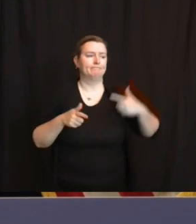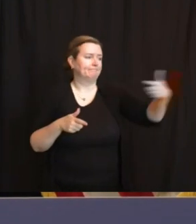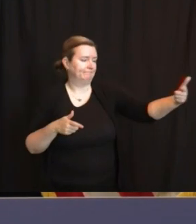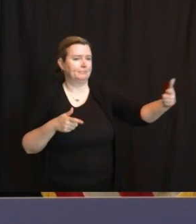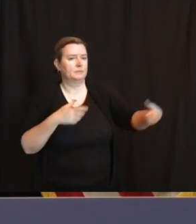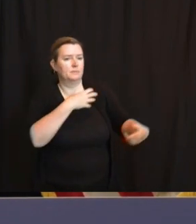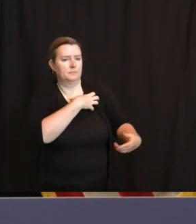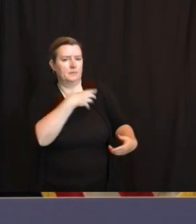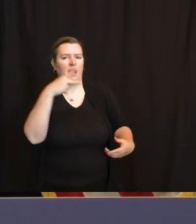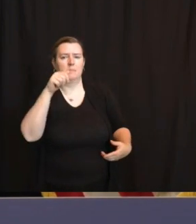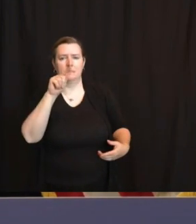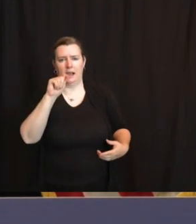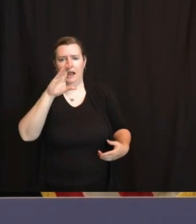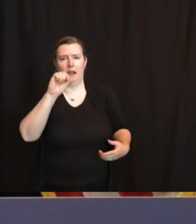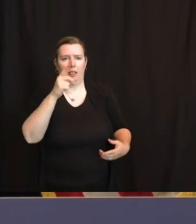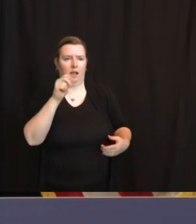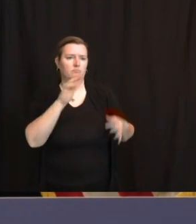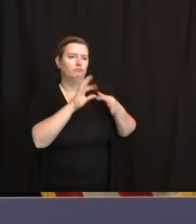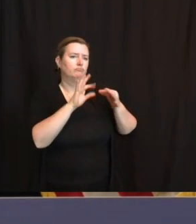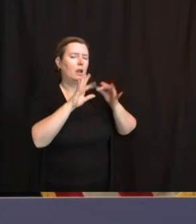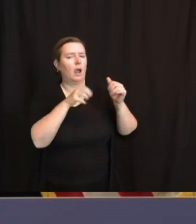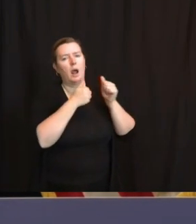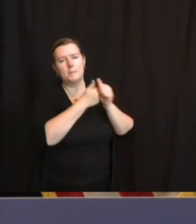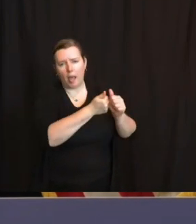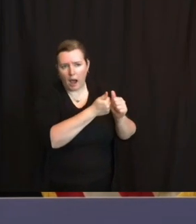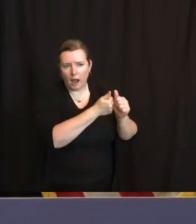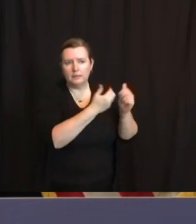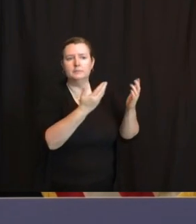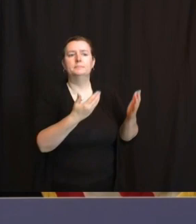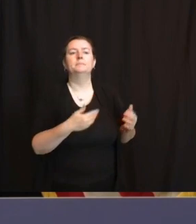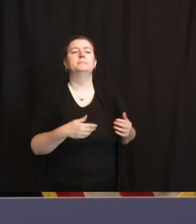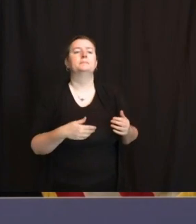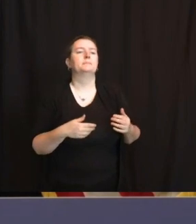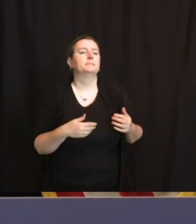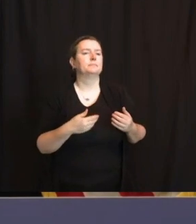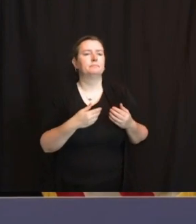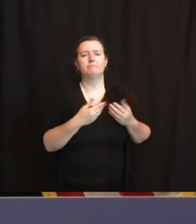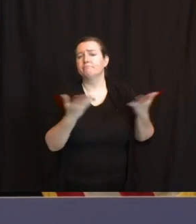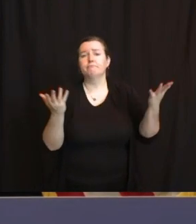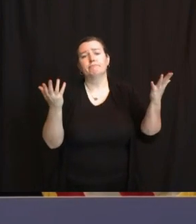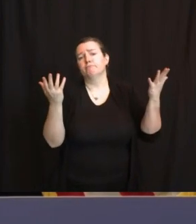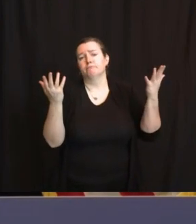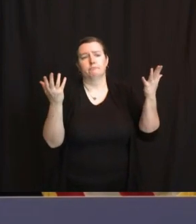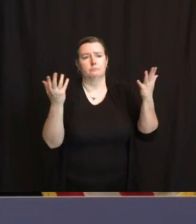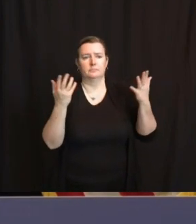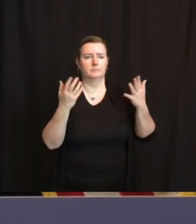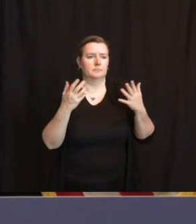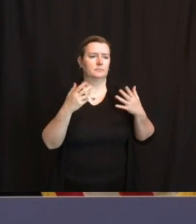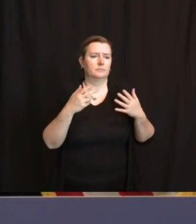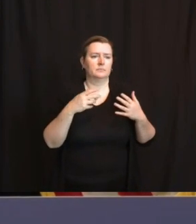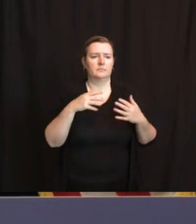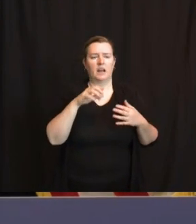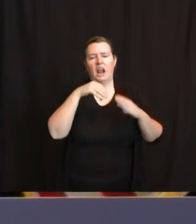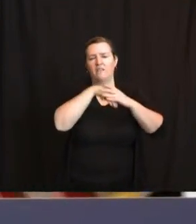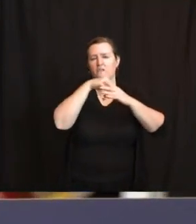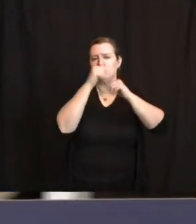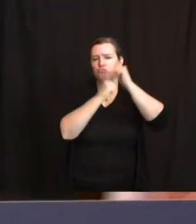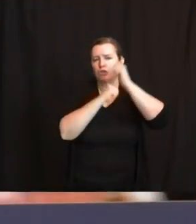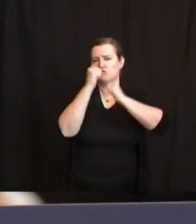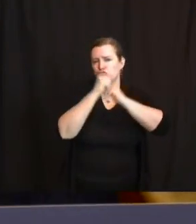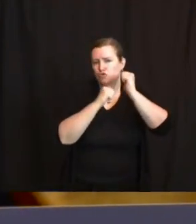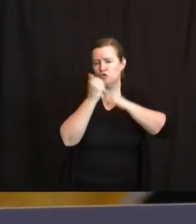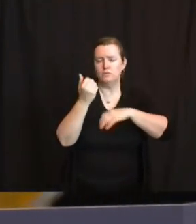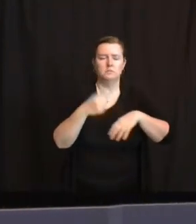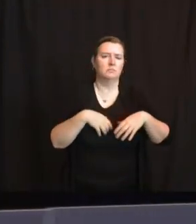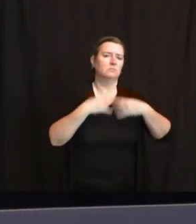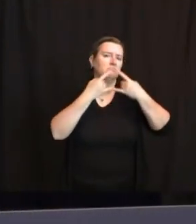on compliance, gym matters, other infrastructure, PPE, et cetera. Thank you. Thank